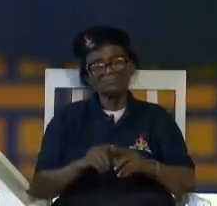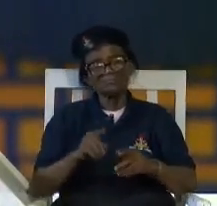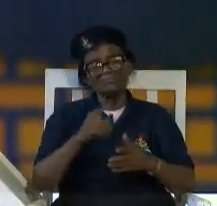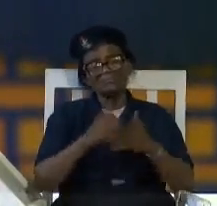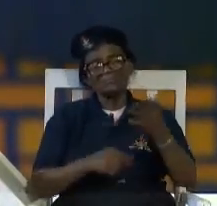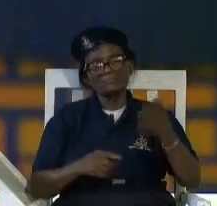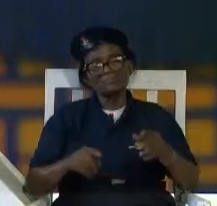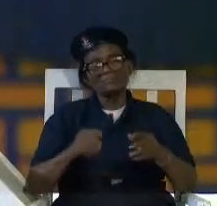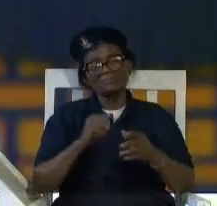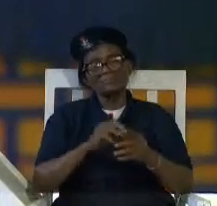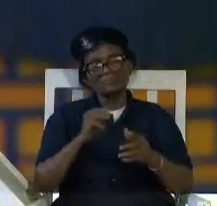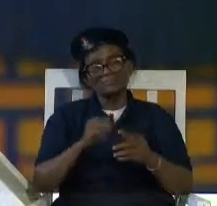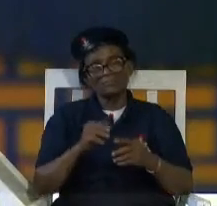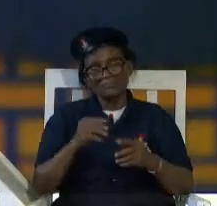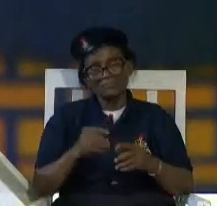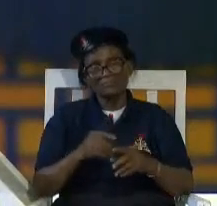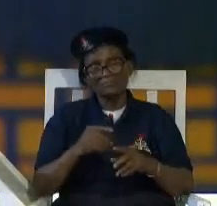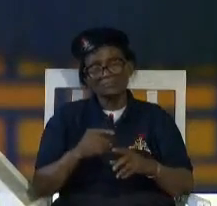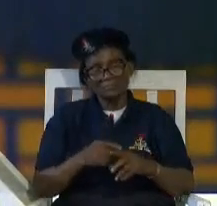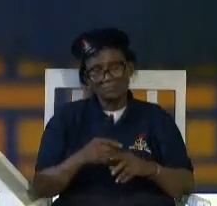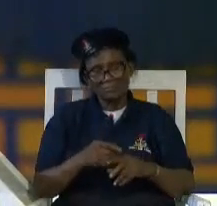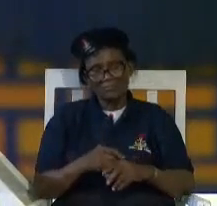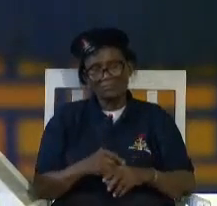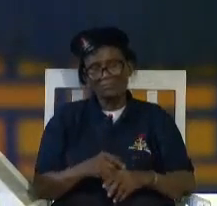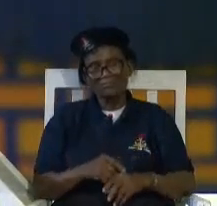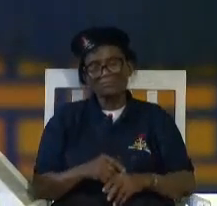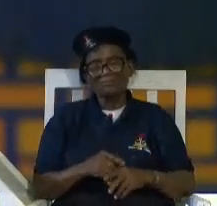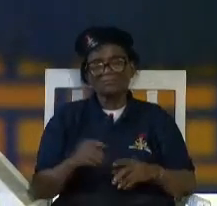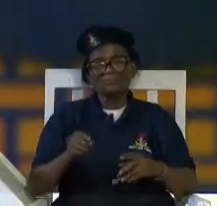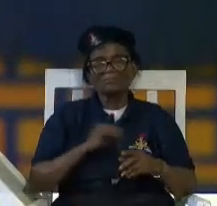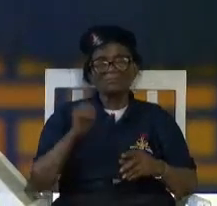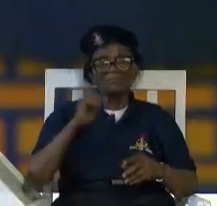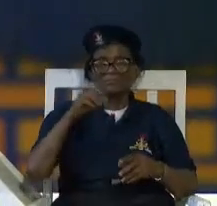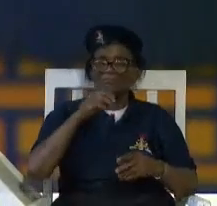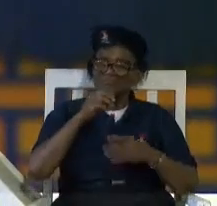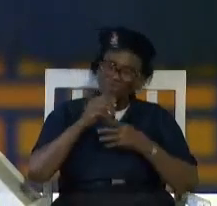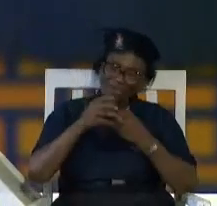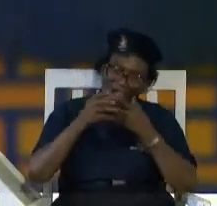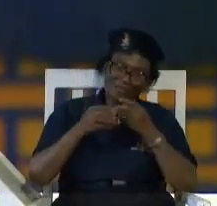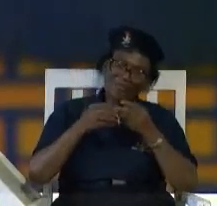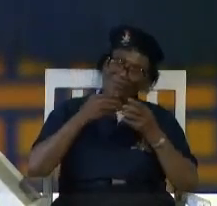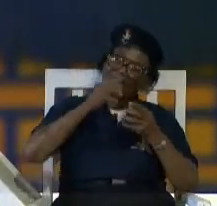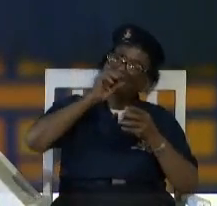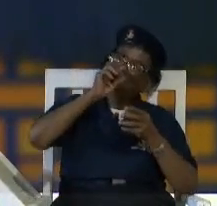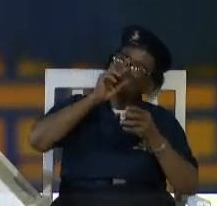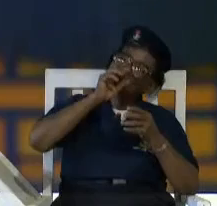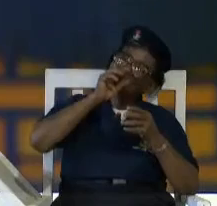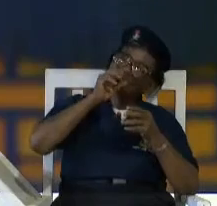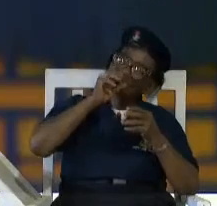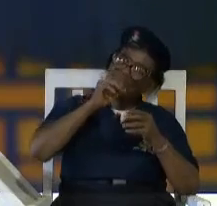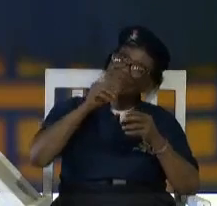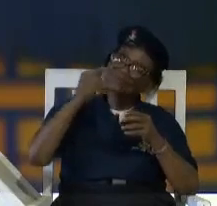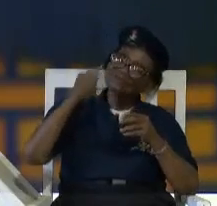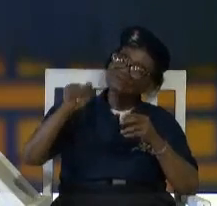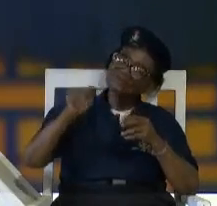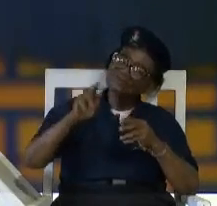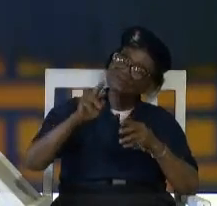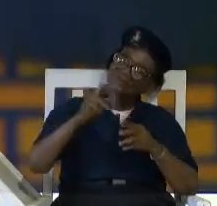from Surulere, it's already sucking the orange, so enjoying it.